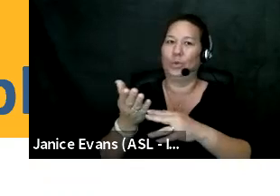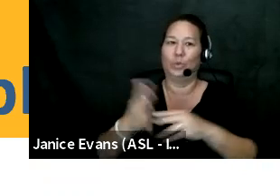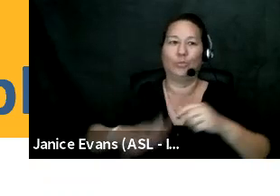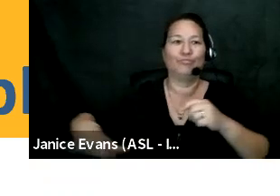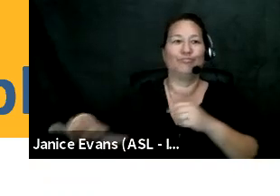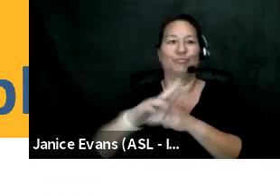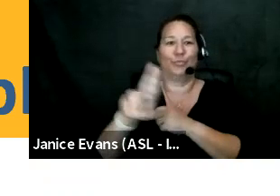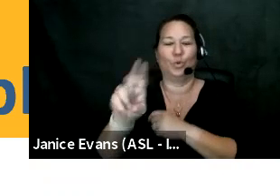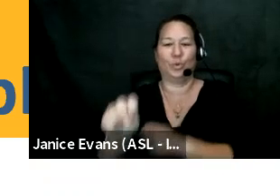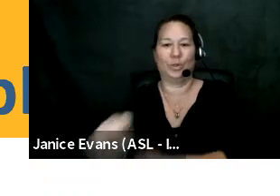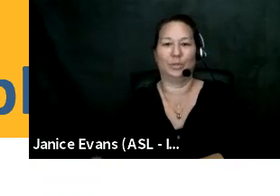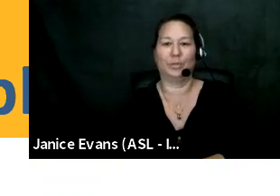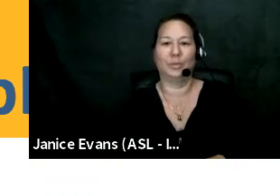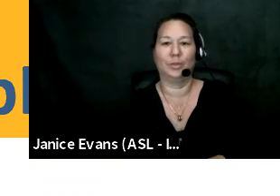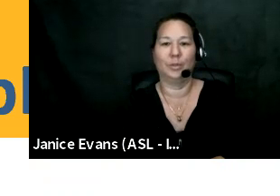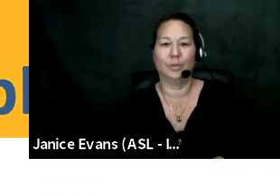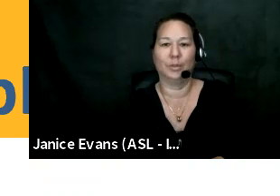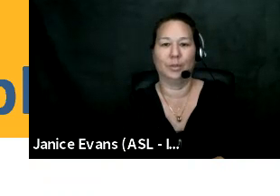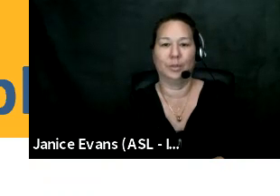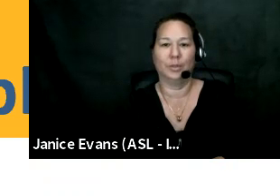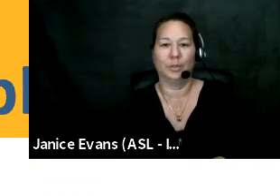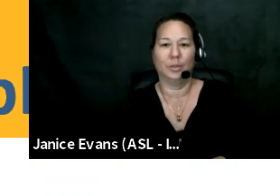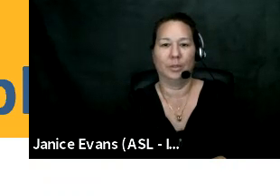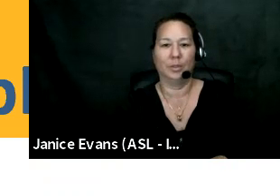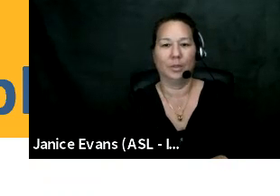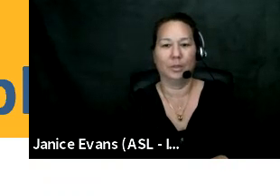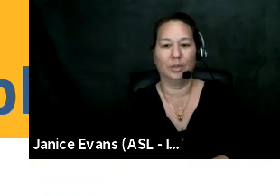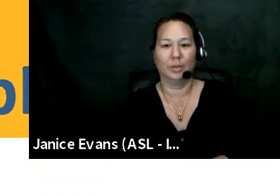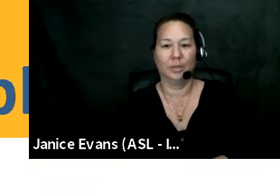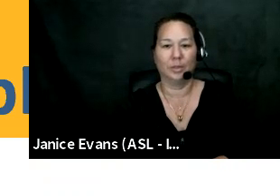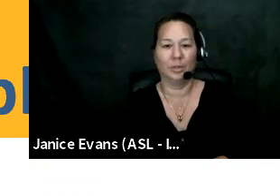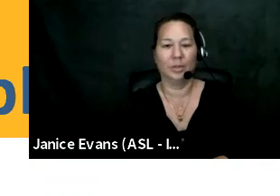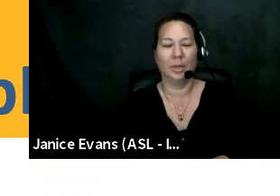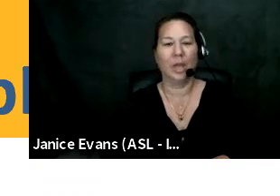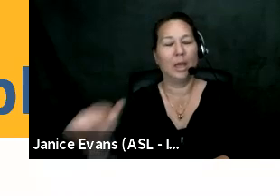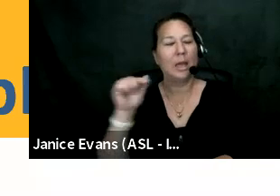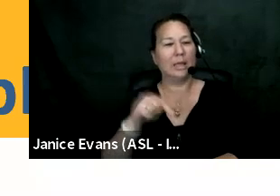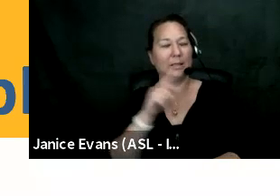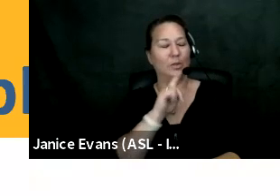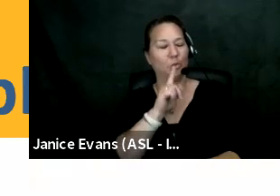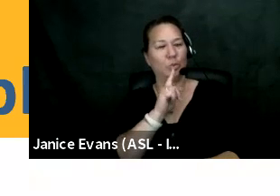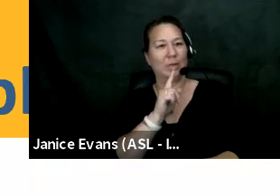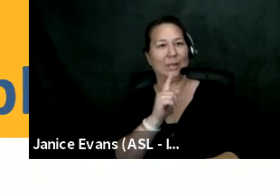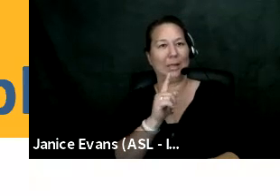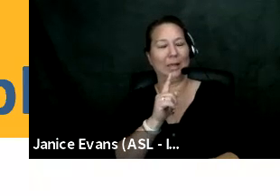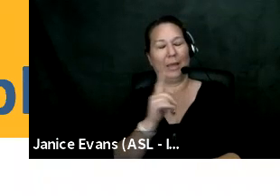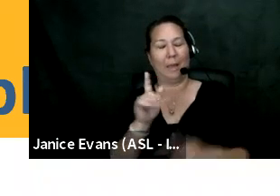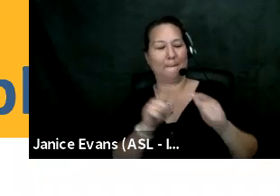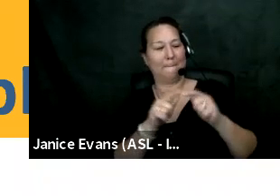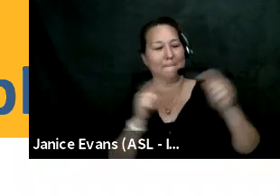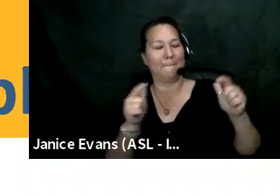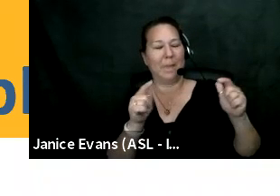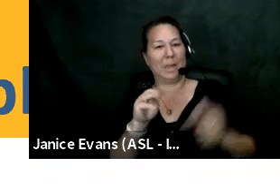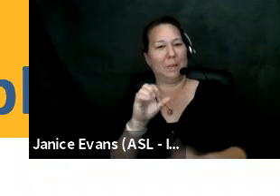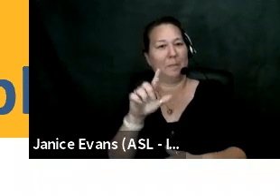As all of the panelists have said, although this is a major milestone to be